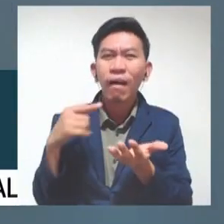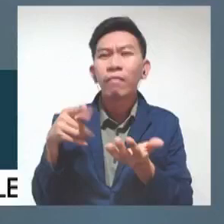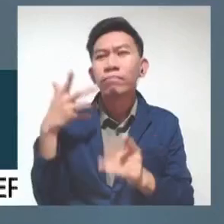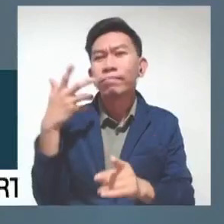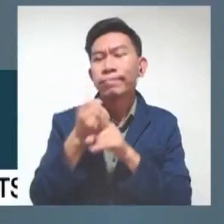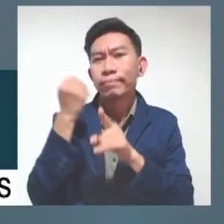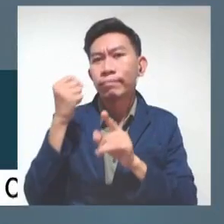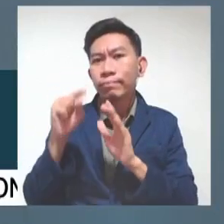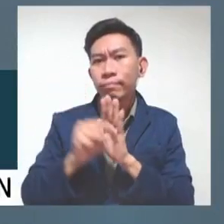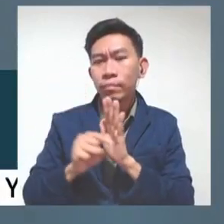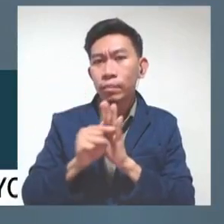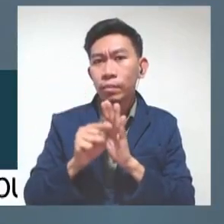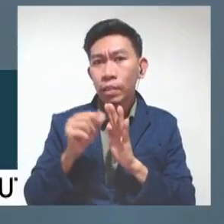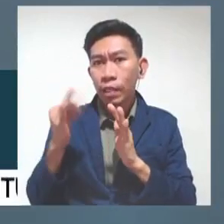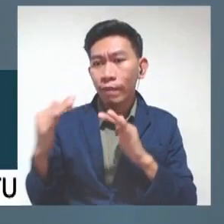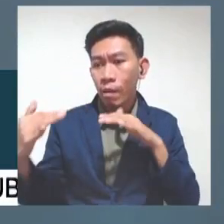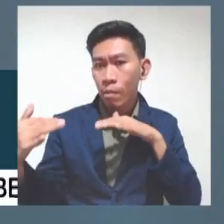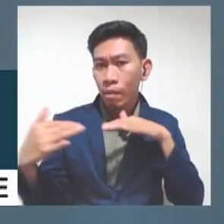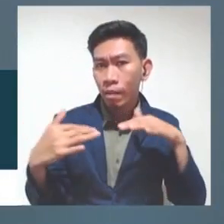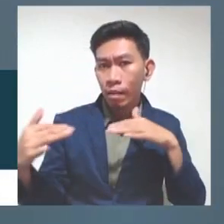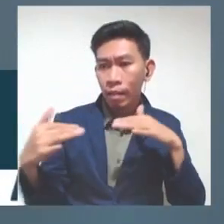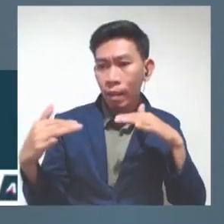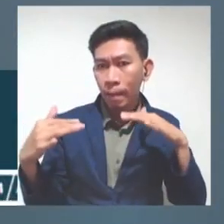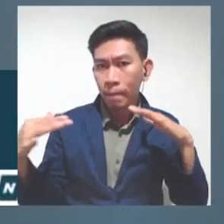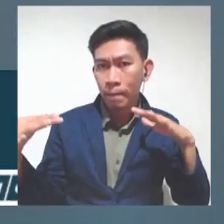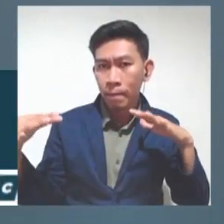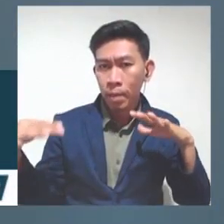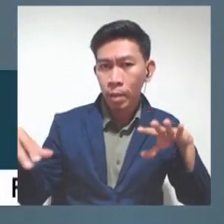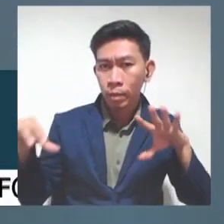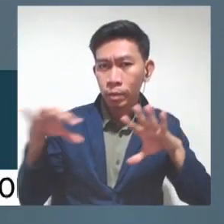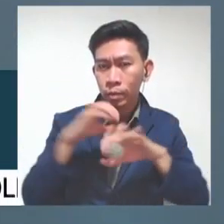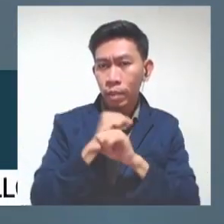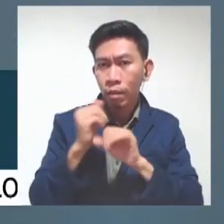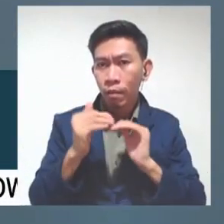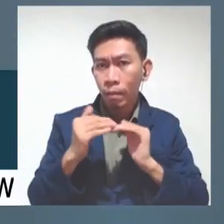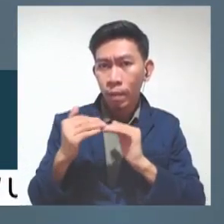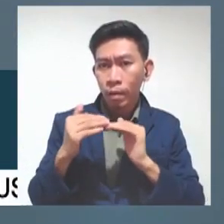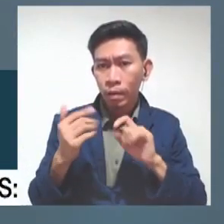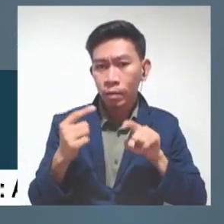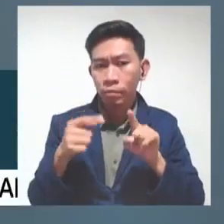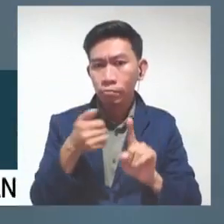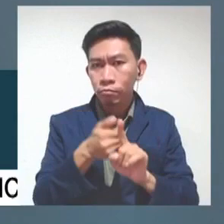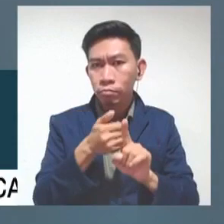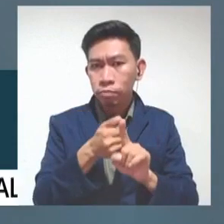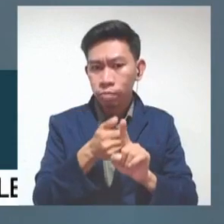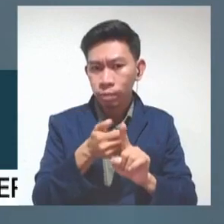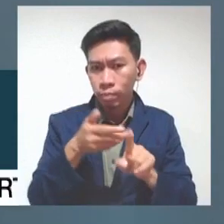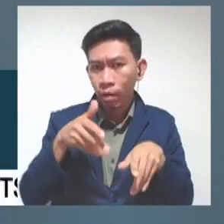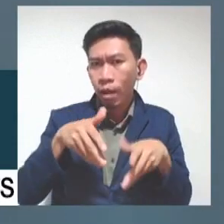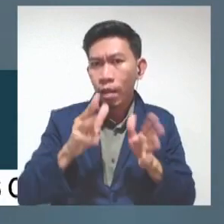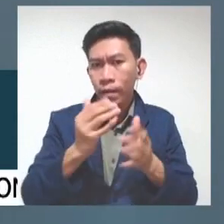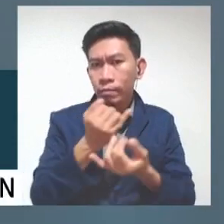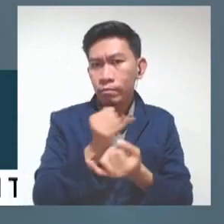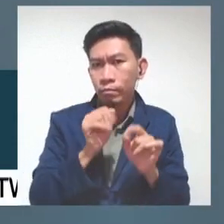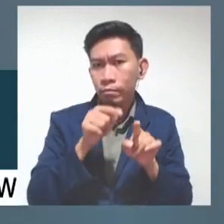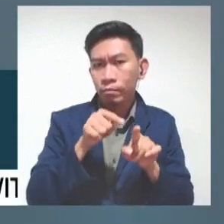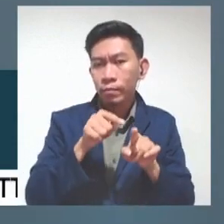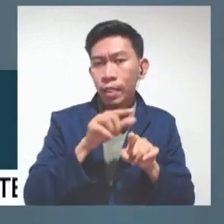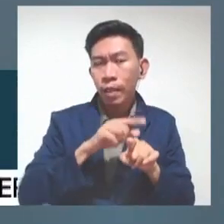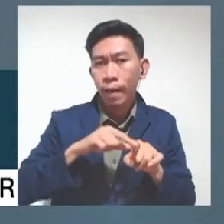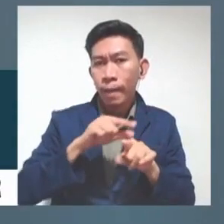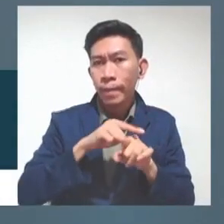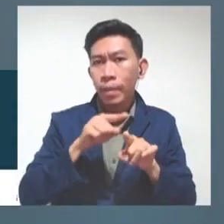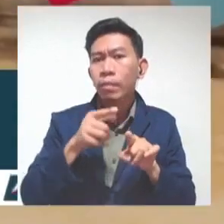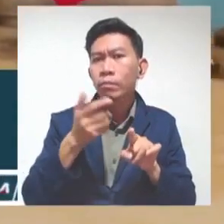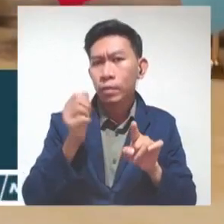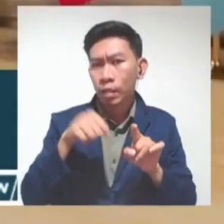war on just terms, on the principles of sovereignty and territorial integrity, would serve the benefit not just of the Ukrainian people, but